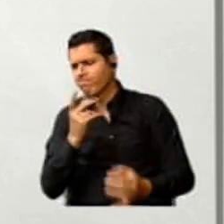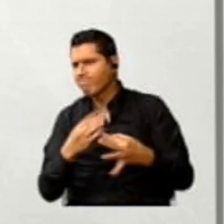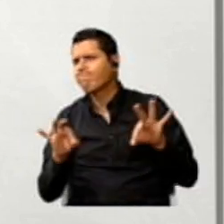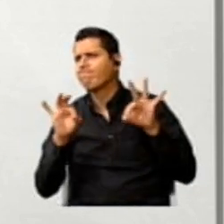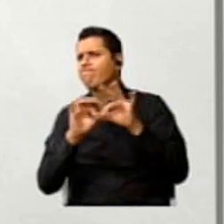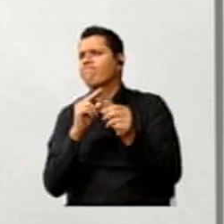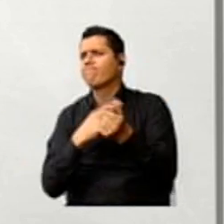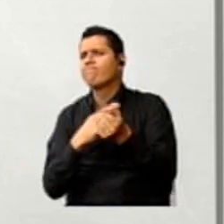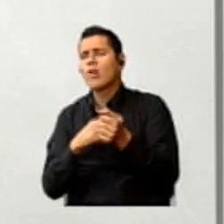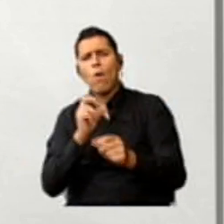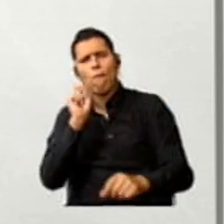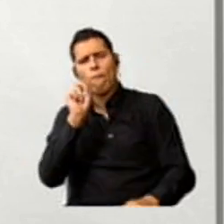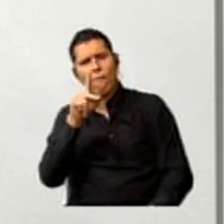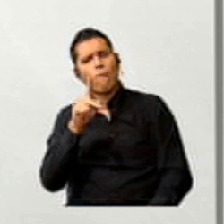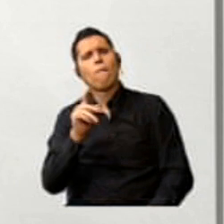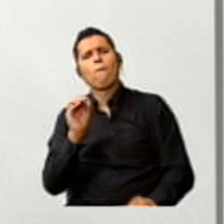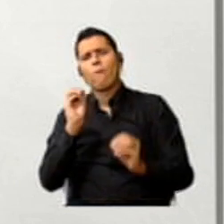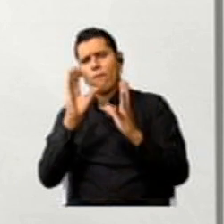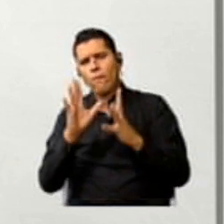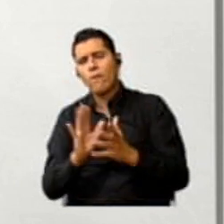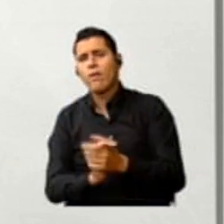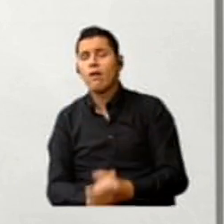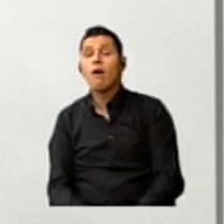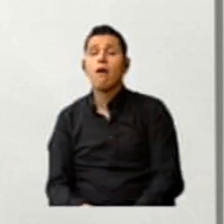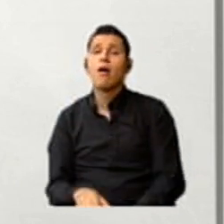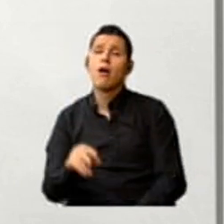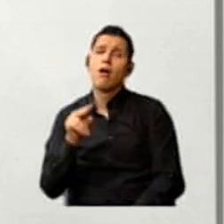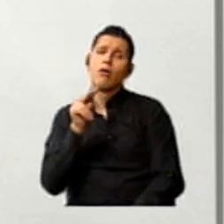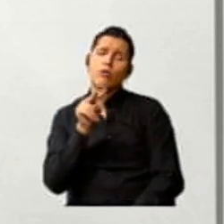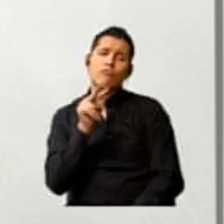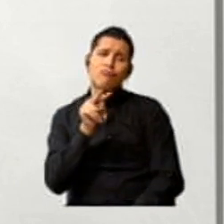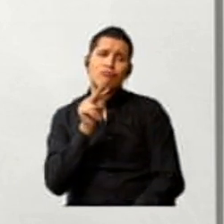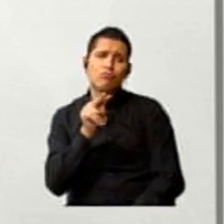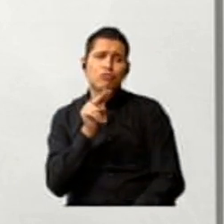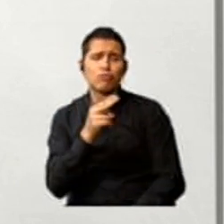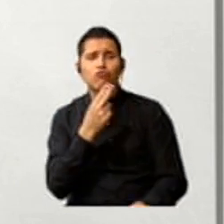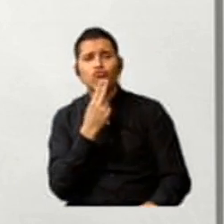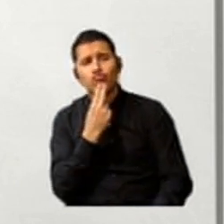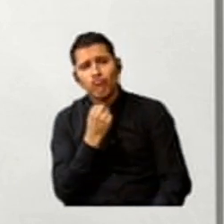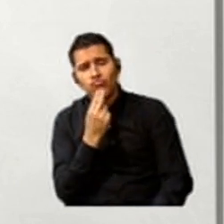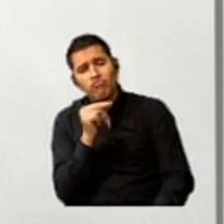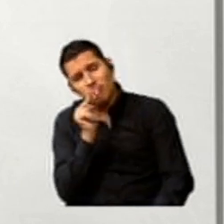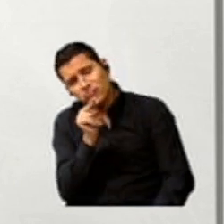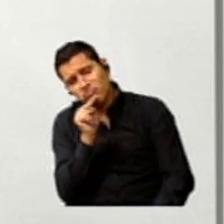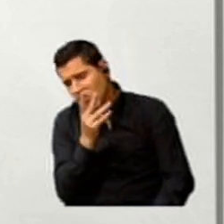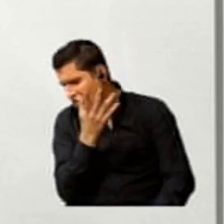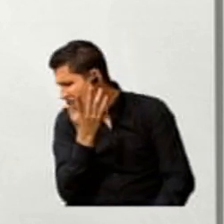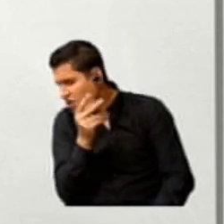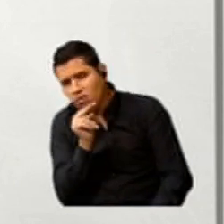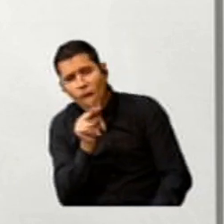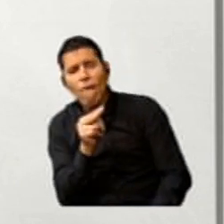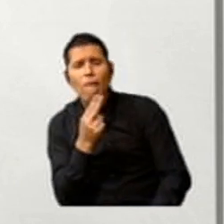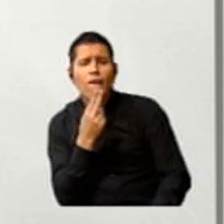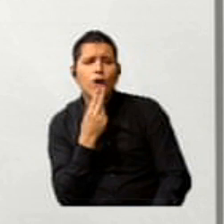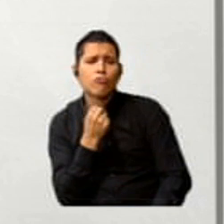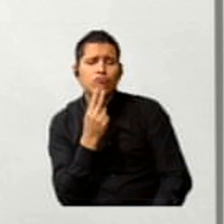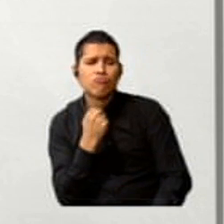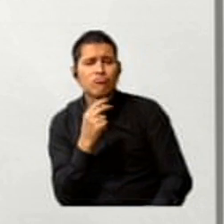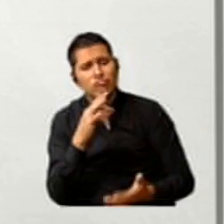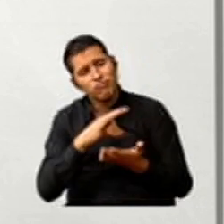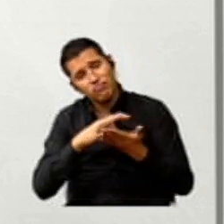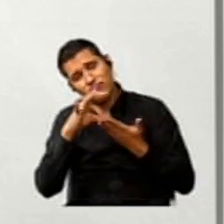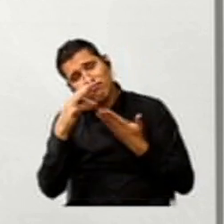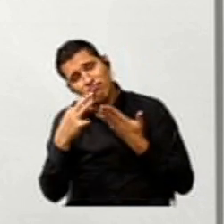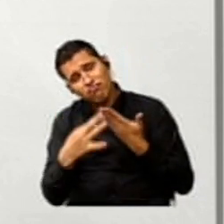yes, teacher. I look, Waldo, the school. This is the